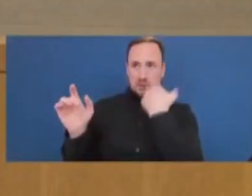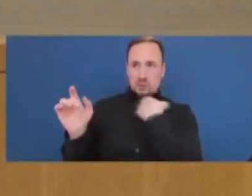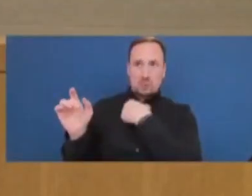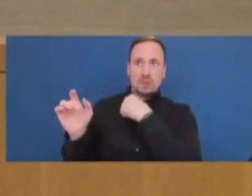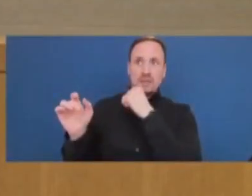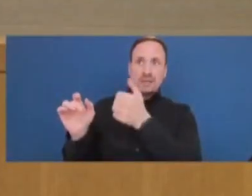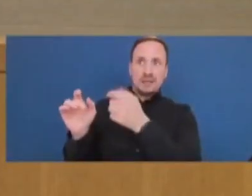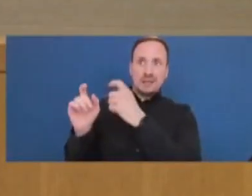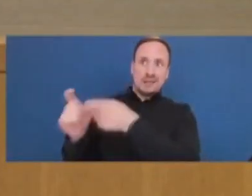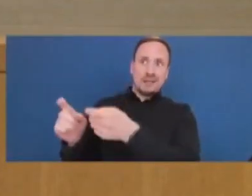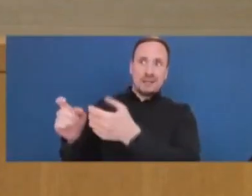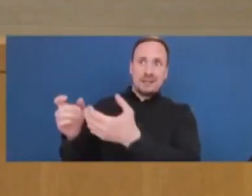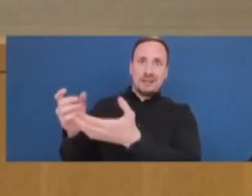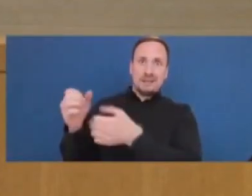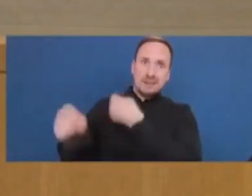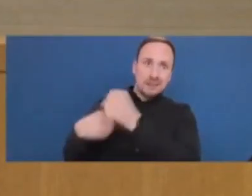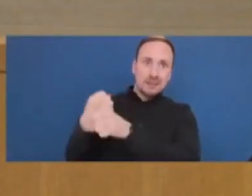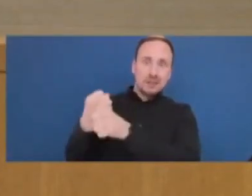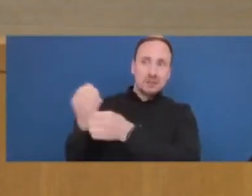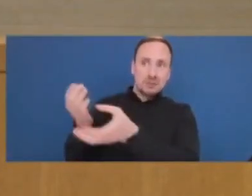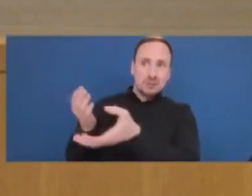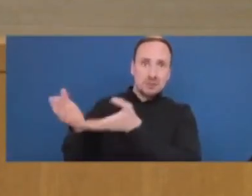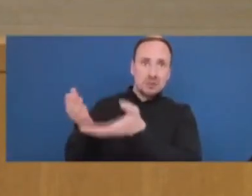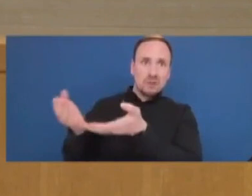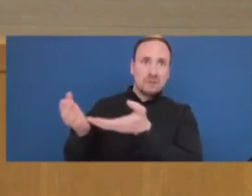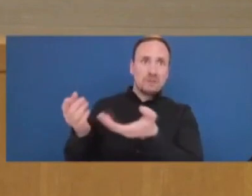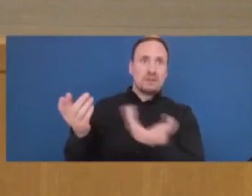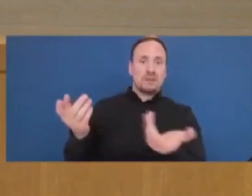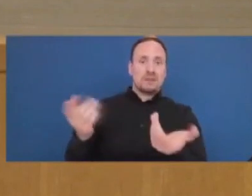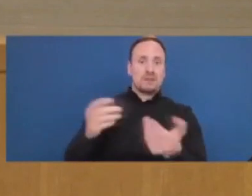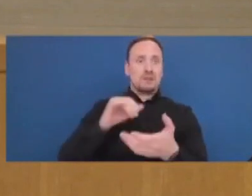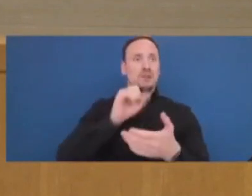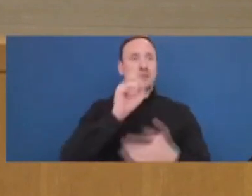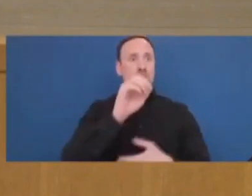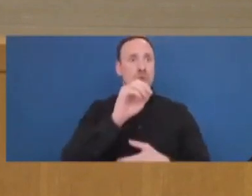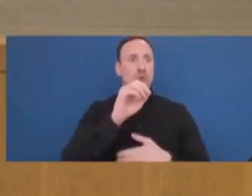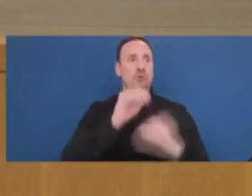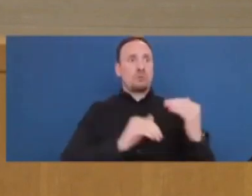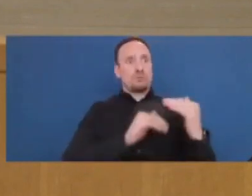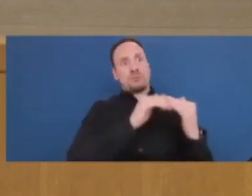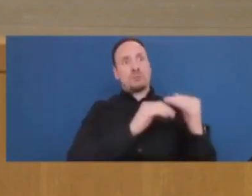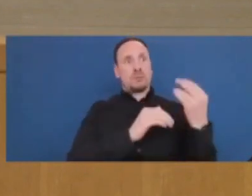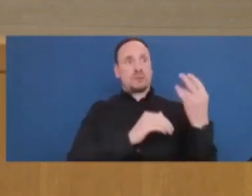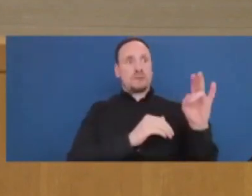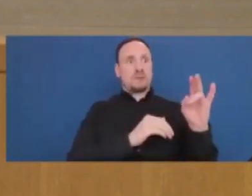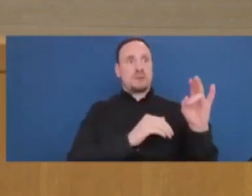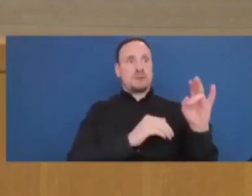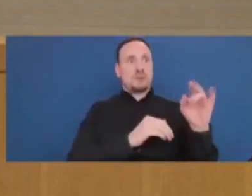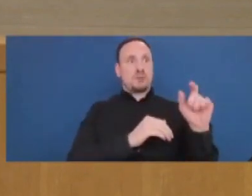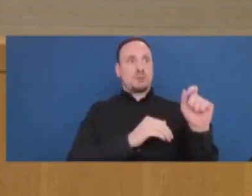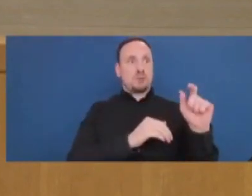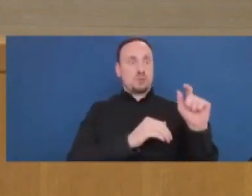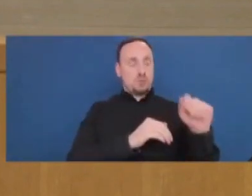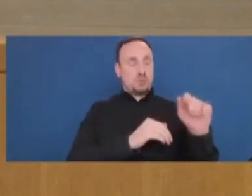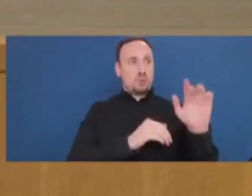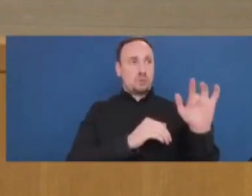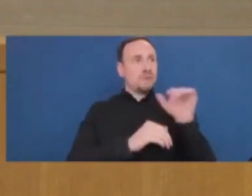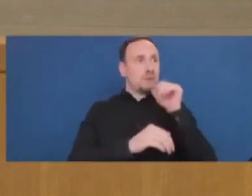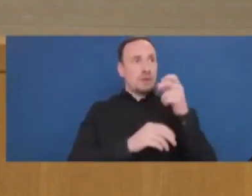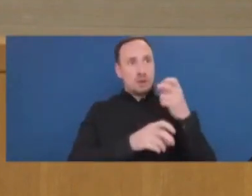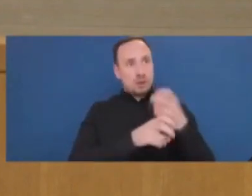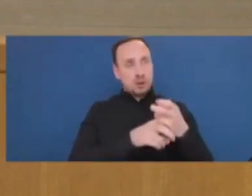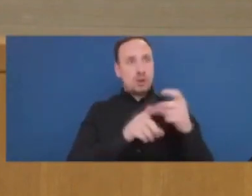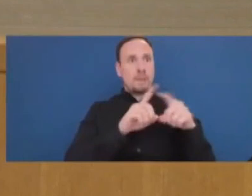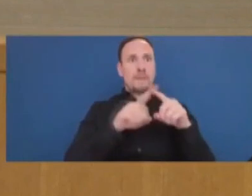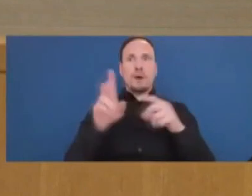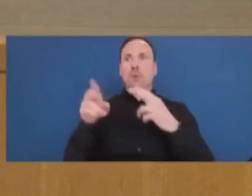$17.25. So getting to the $17.25 is not that expensive. What's expensive is then rewarding our